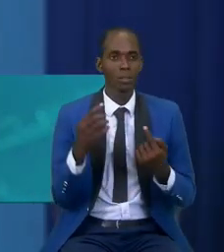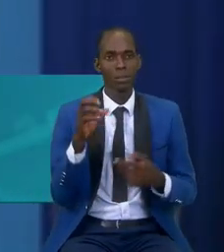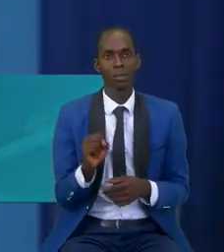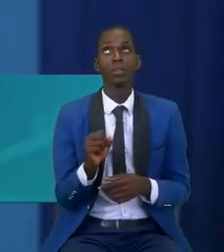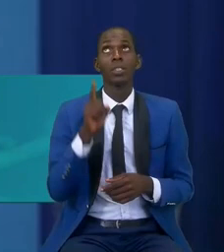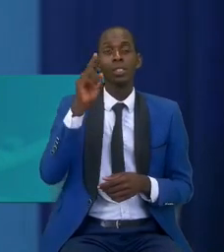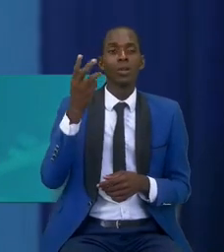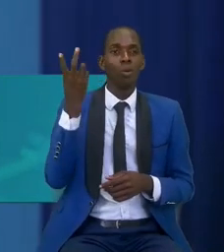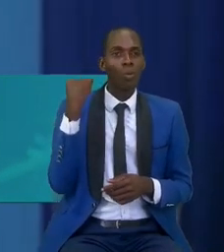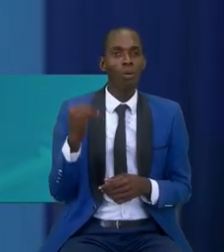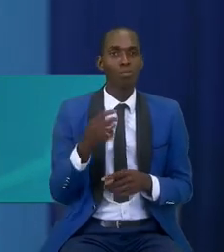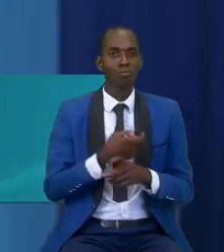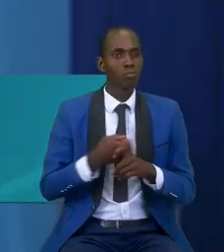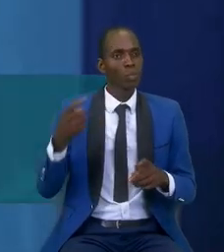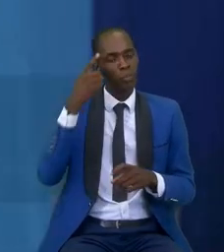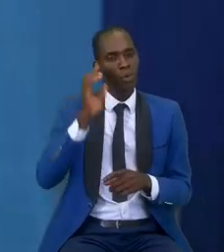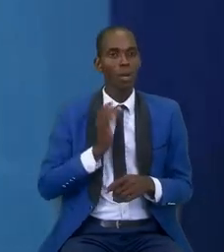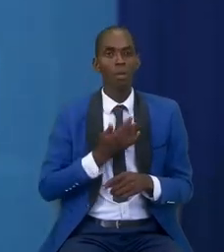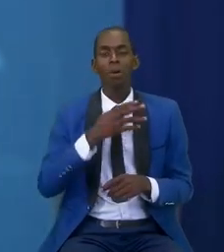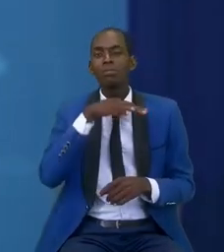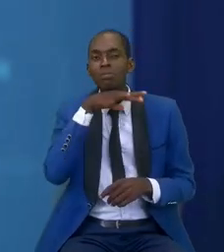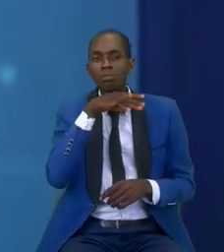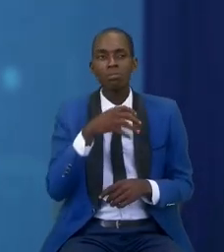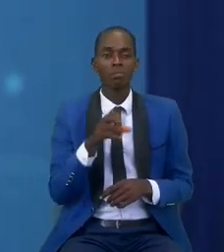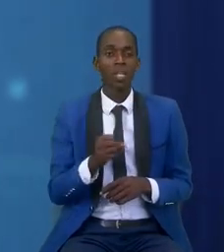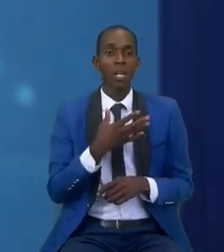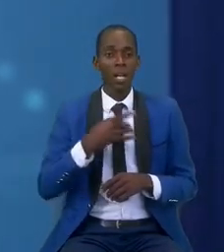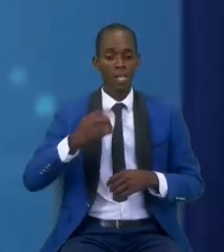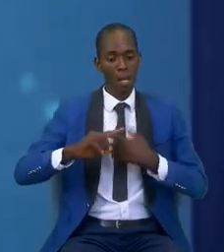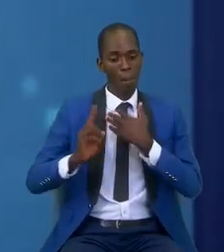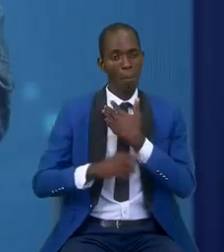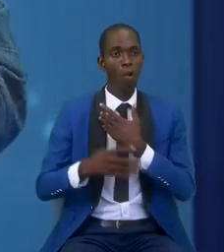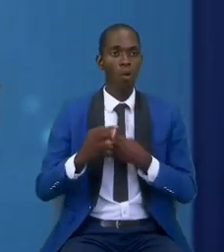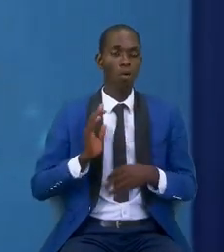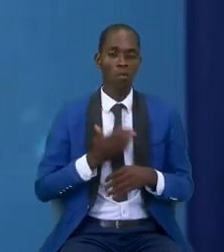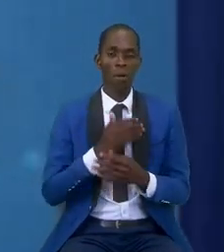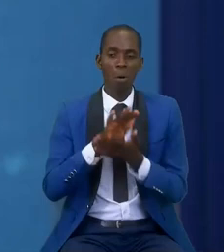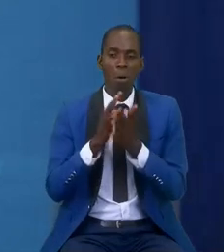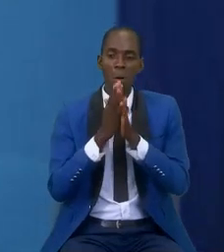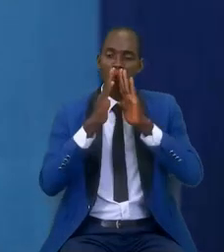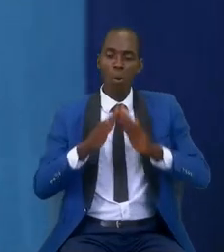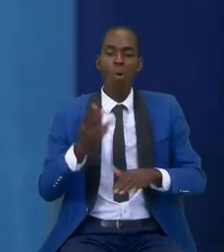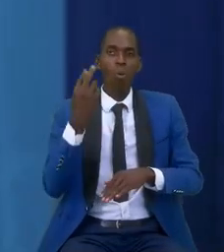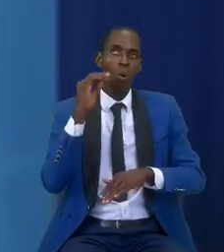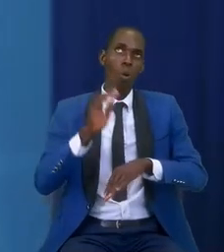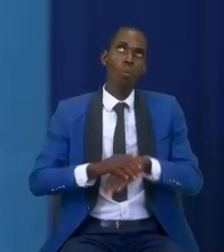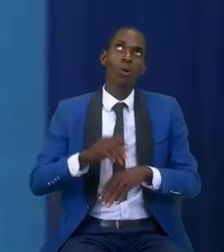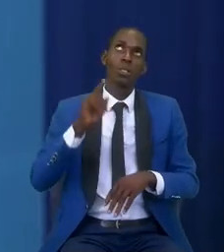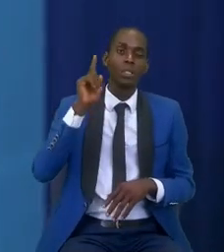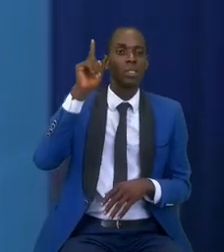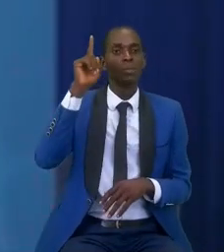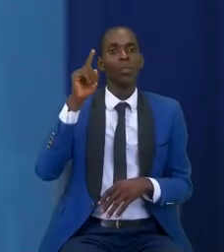chastisement of our peace was upon him and with his stripes we